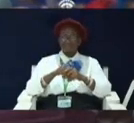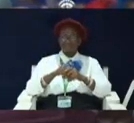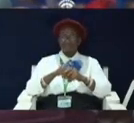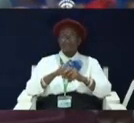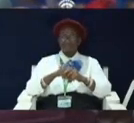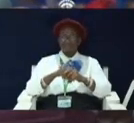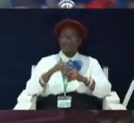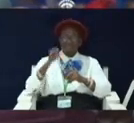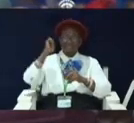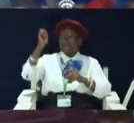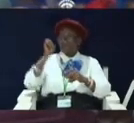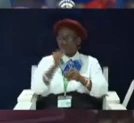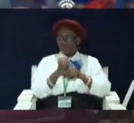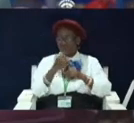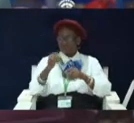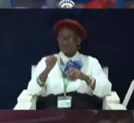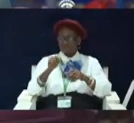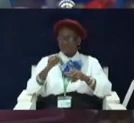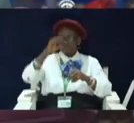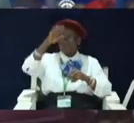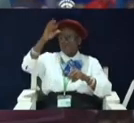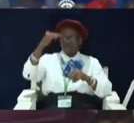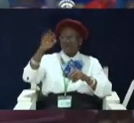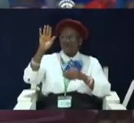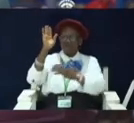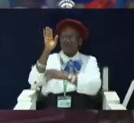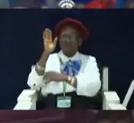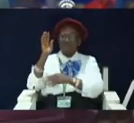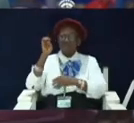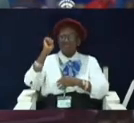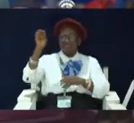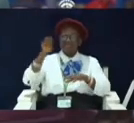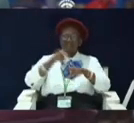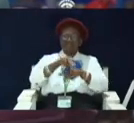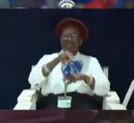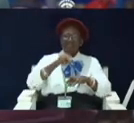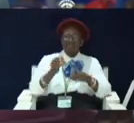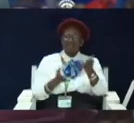the man of God. He sent a servant